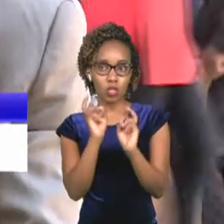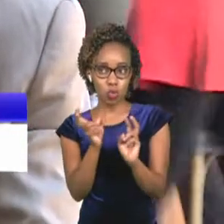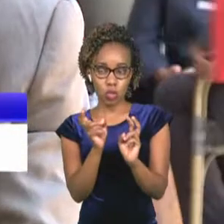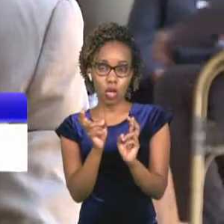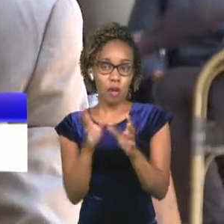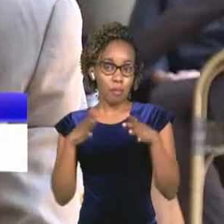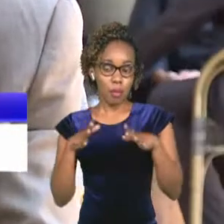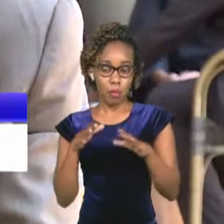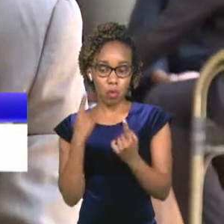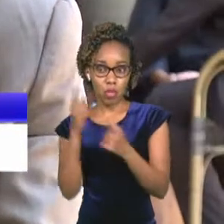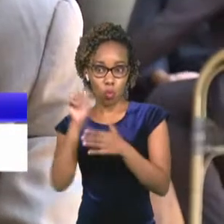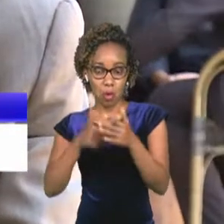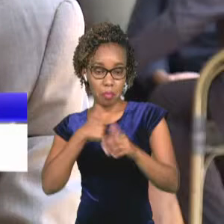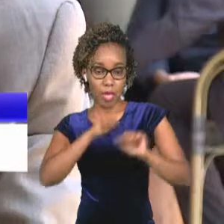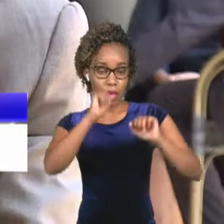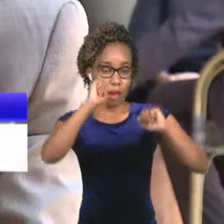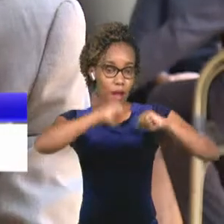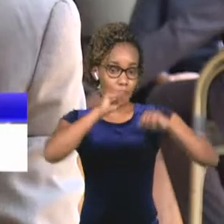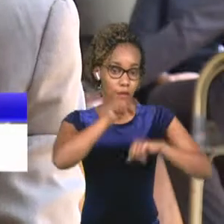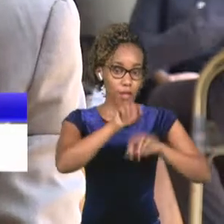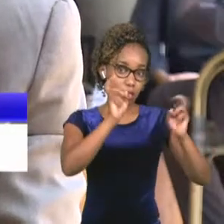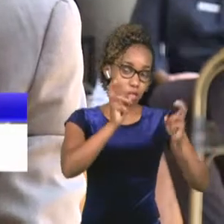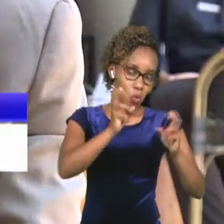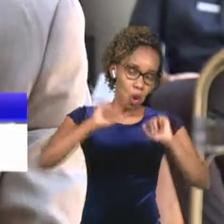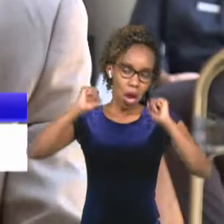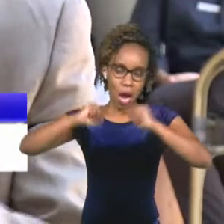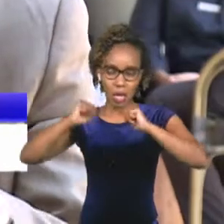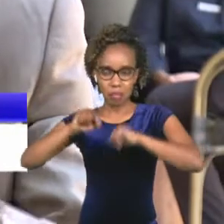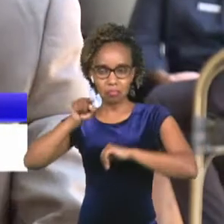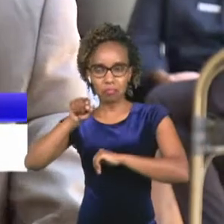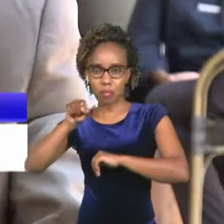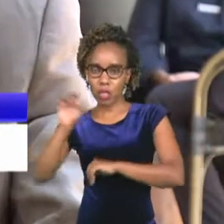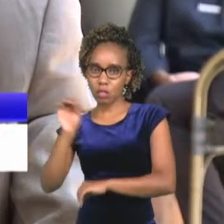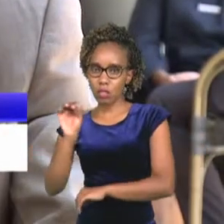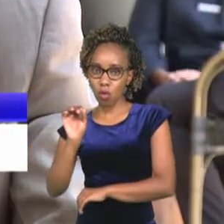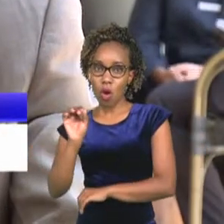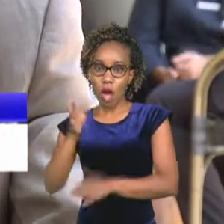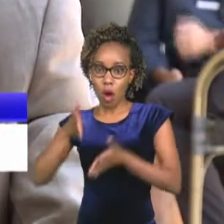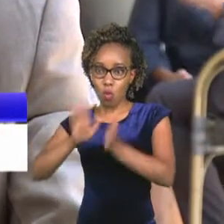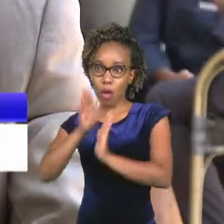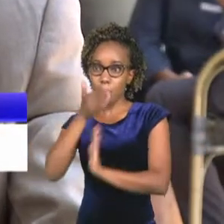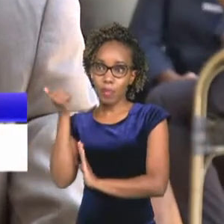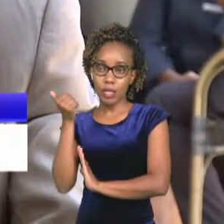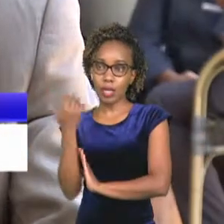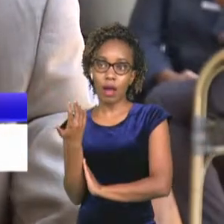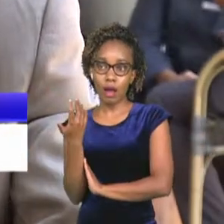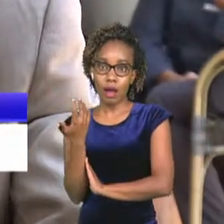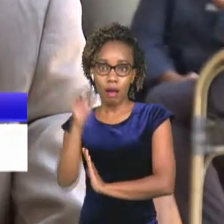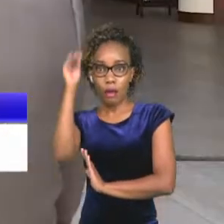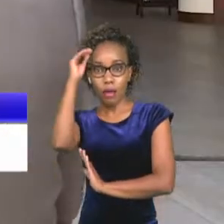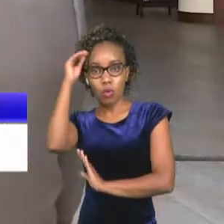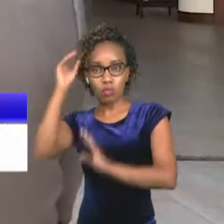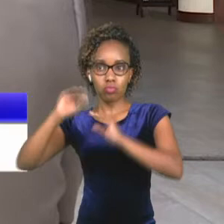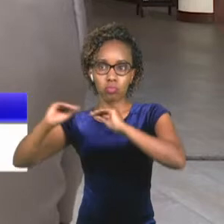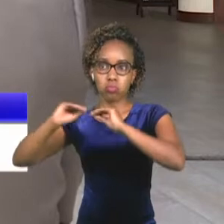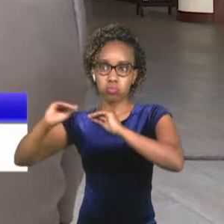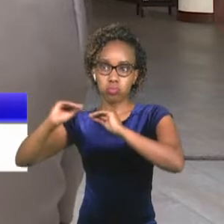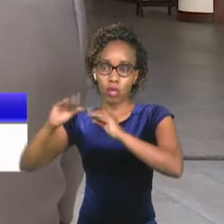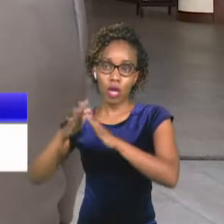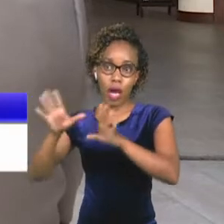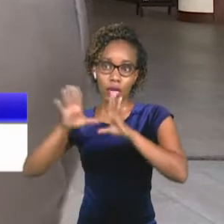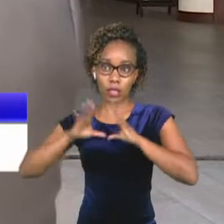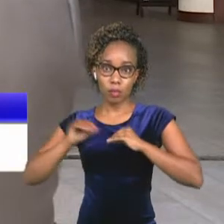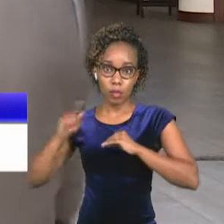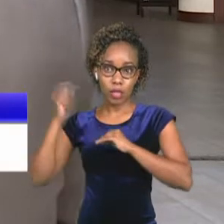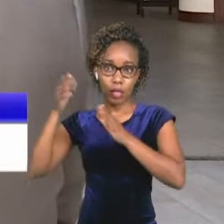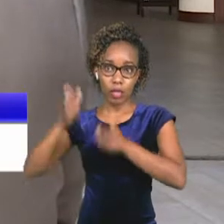people can say, I agree with this issue, I don't agree with this issue, and in a better way, and if proper civic education is done, Daniel, is also to allow Kenyans